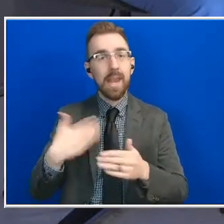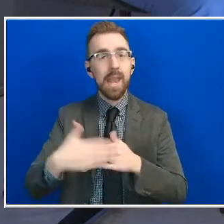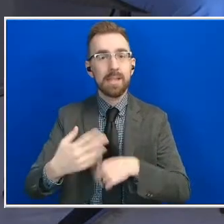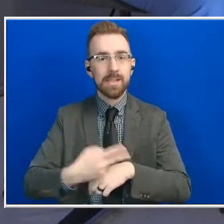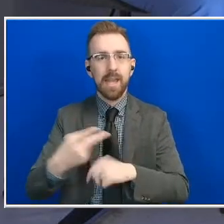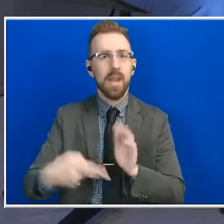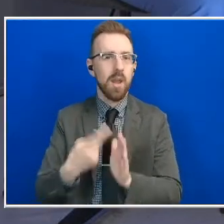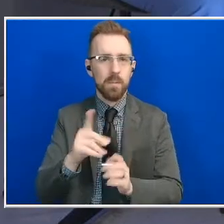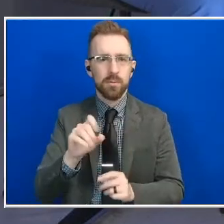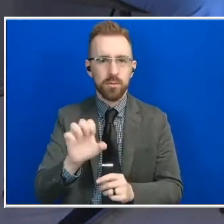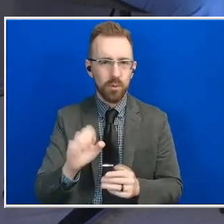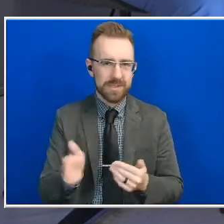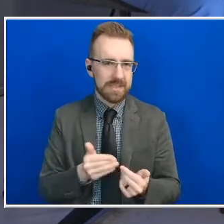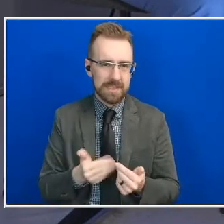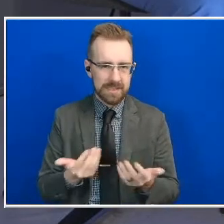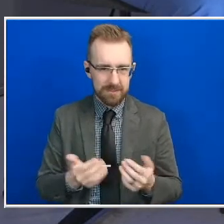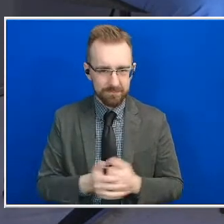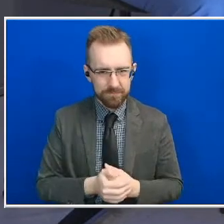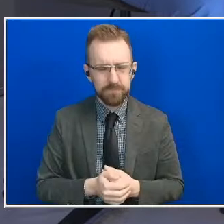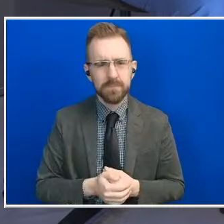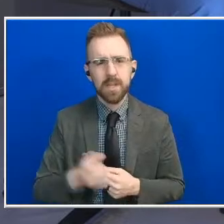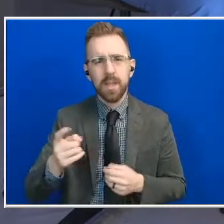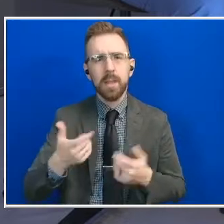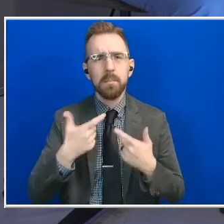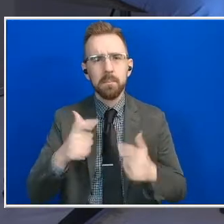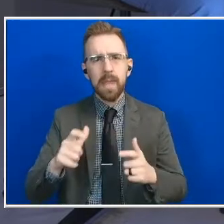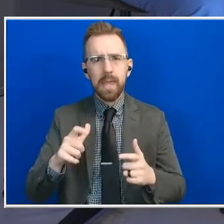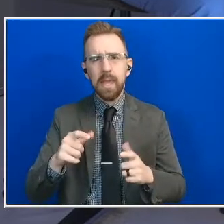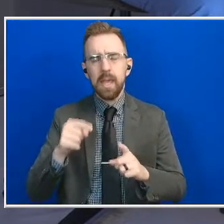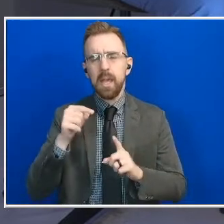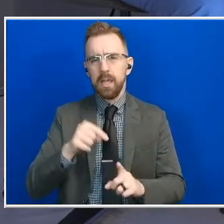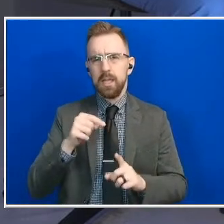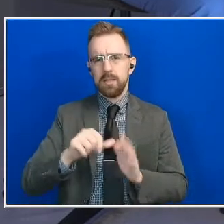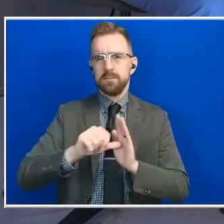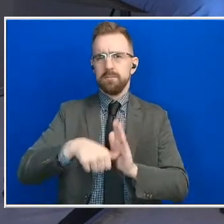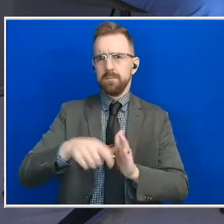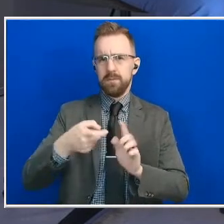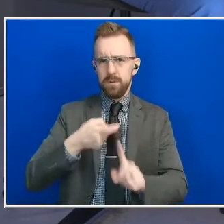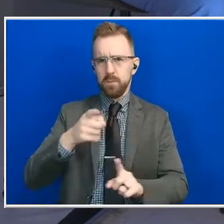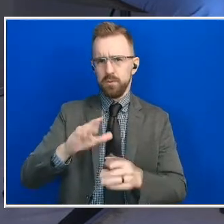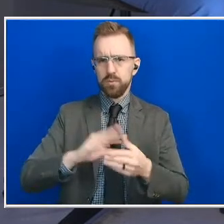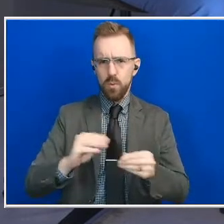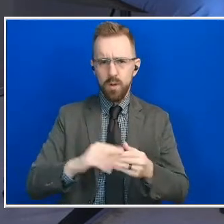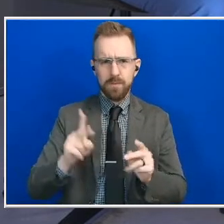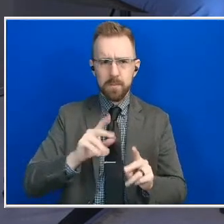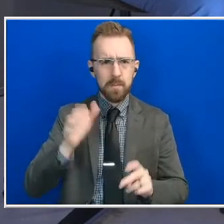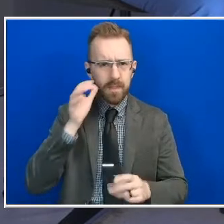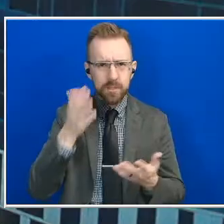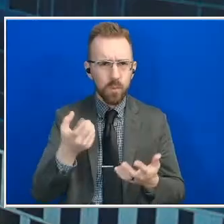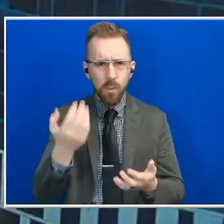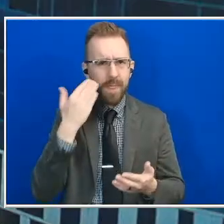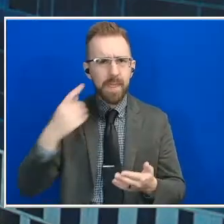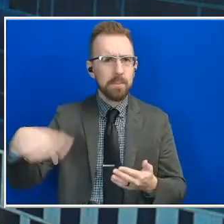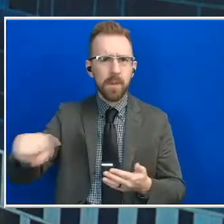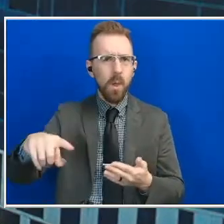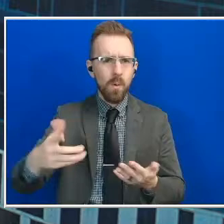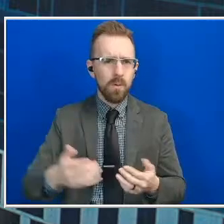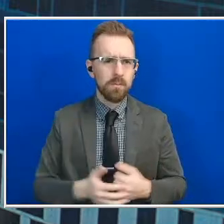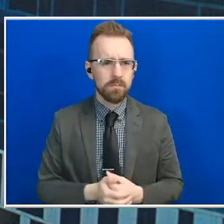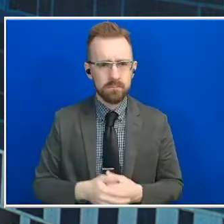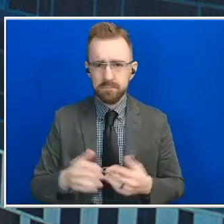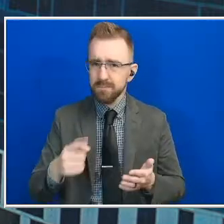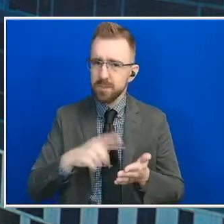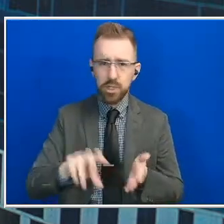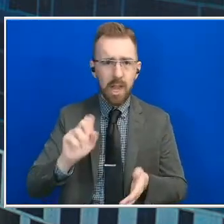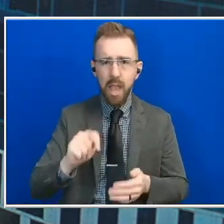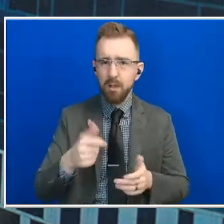right. What do you want the big takeaway from your story to be for those listening? What do Yeah. you want them to know? Get yourself checked out. Don't be scared.